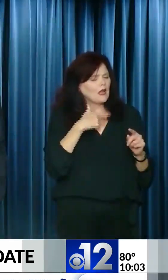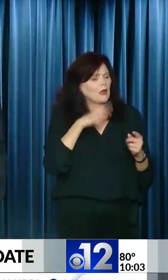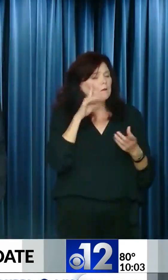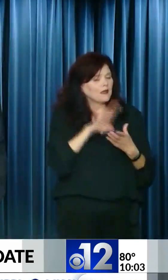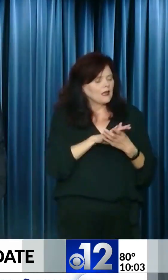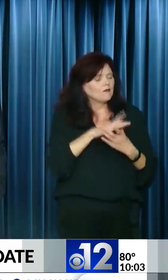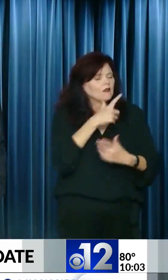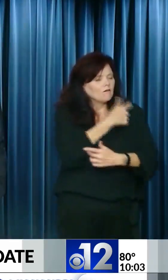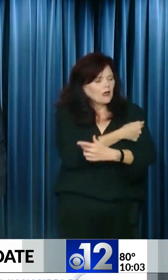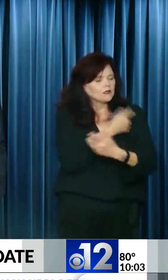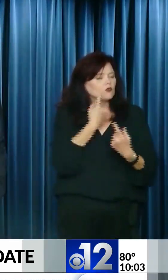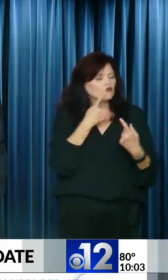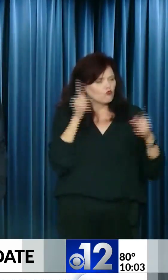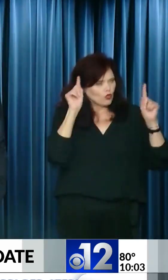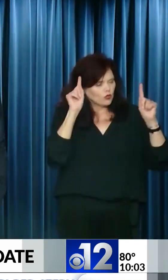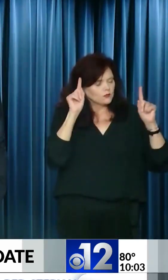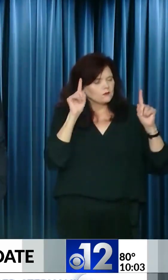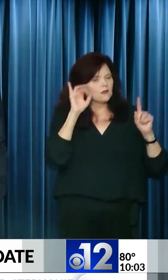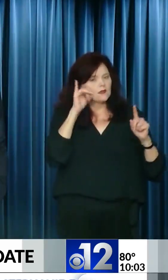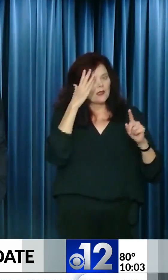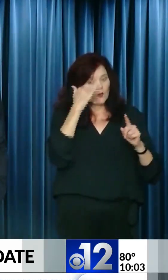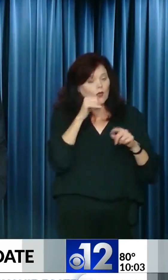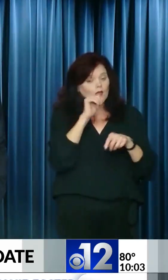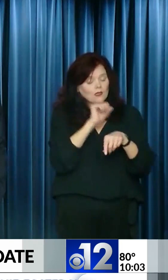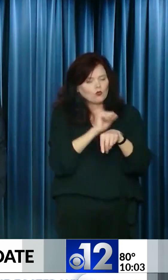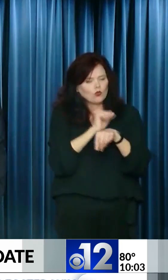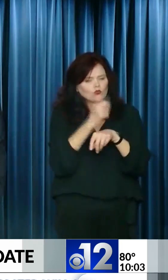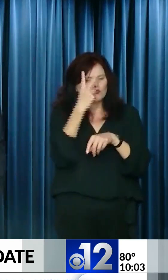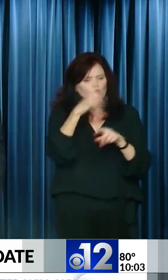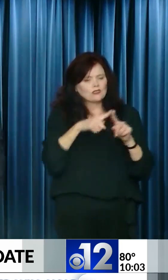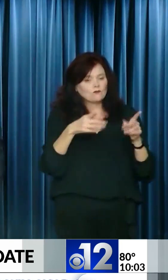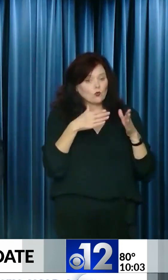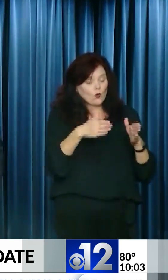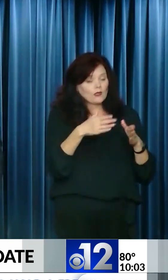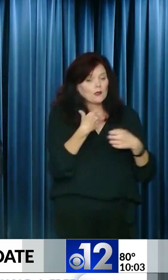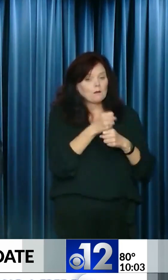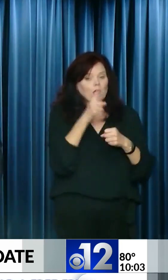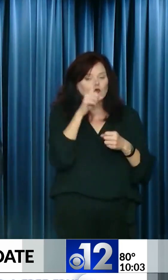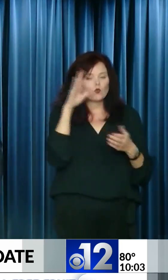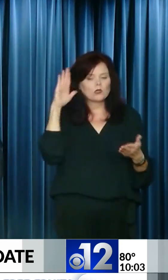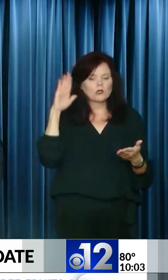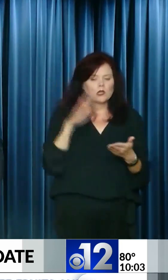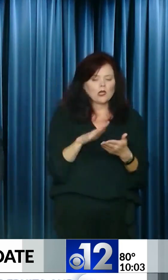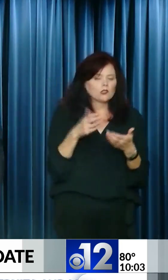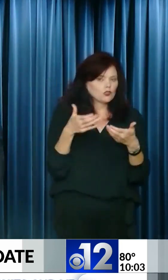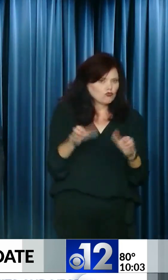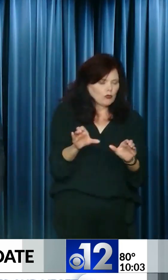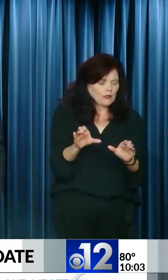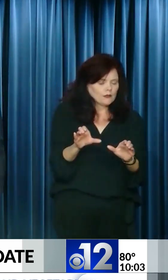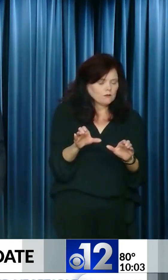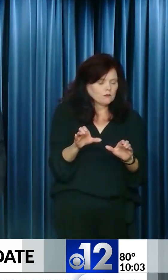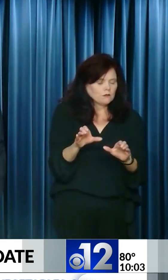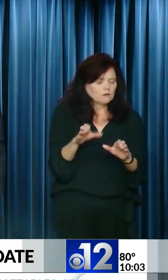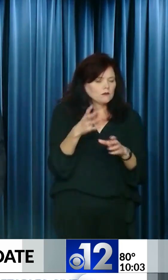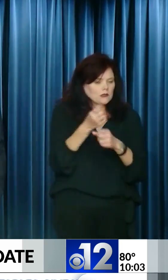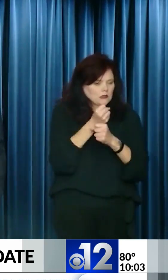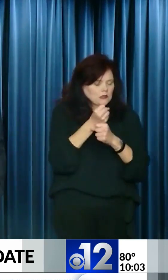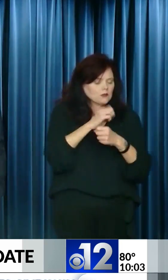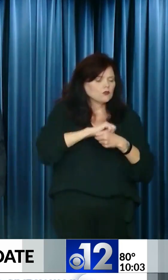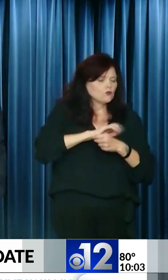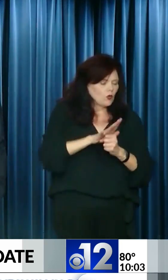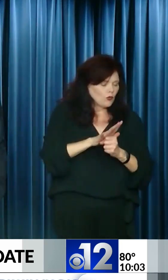believe that it does, and that's the reason. It works in two ways. It makes you significantly less likely to get the